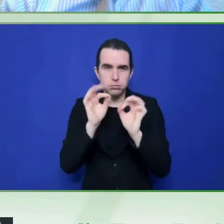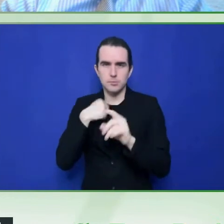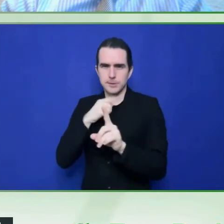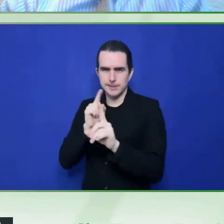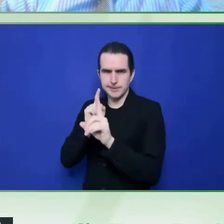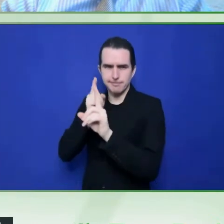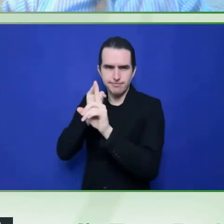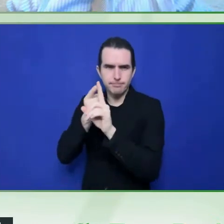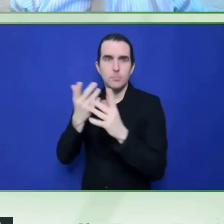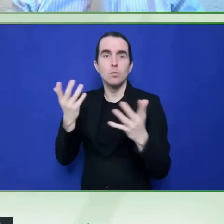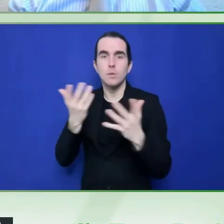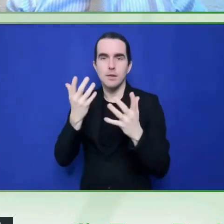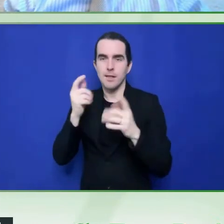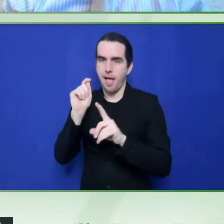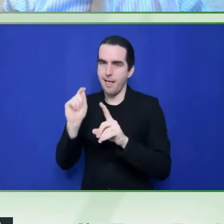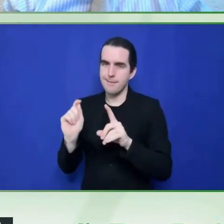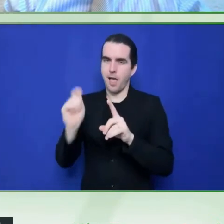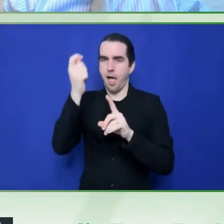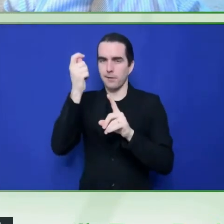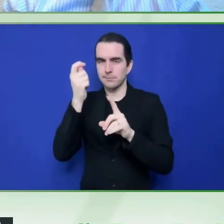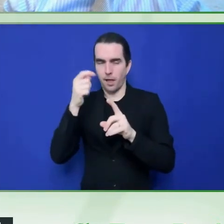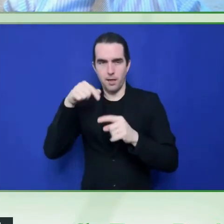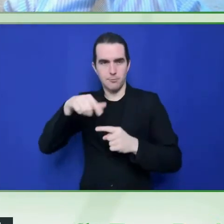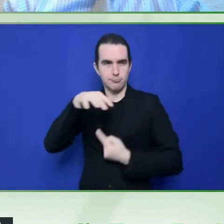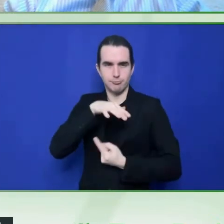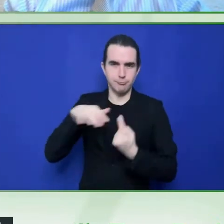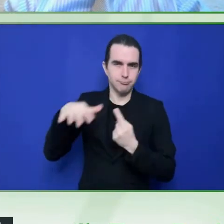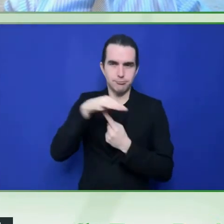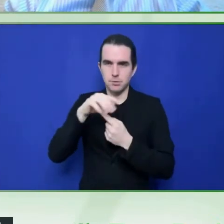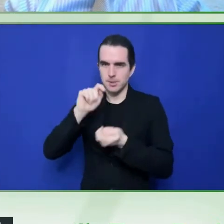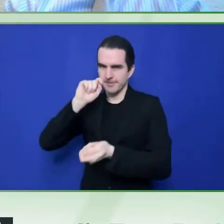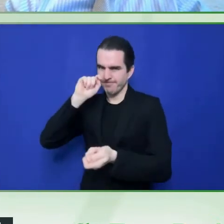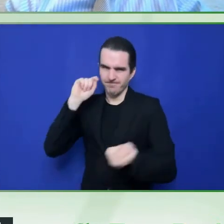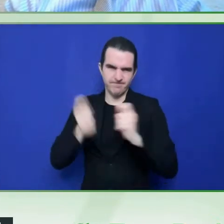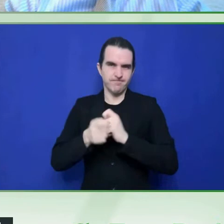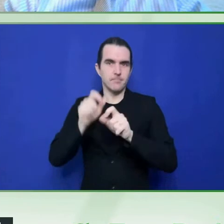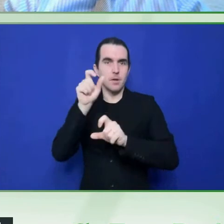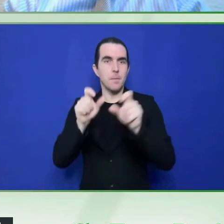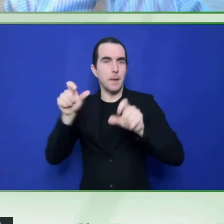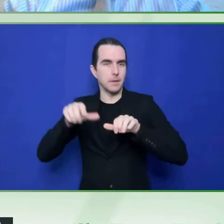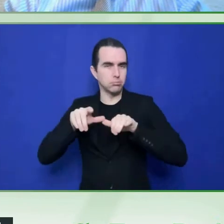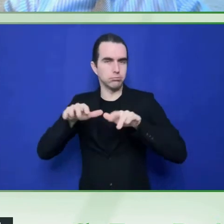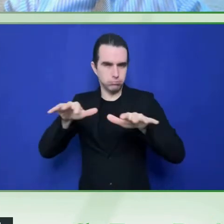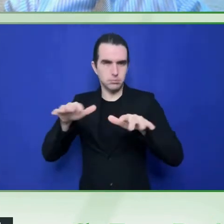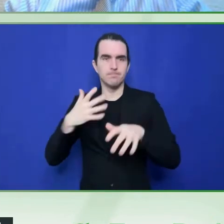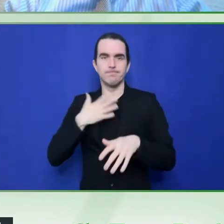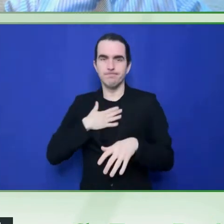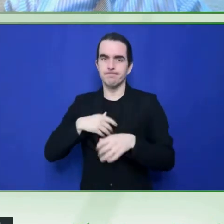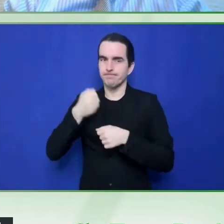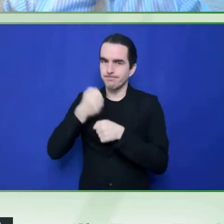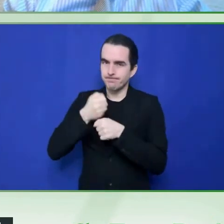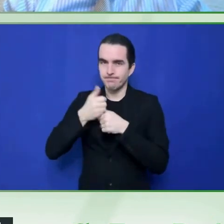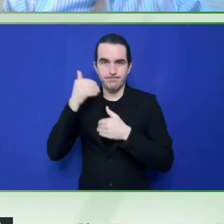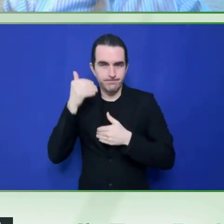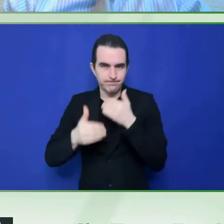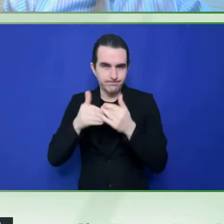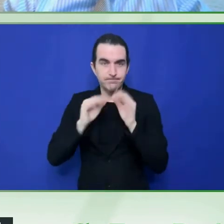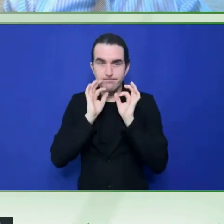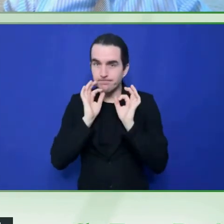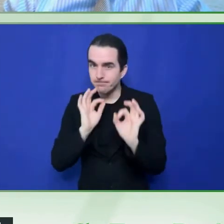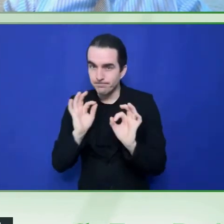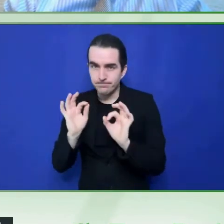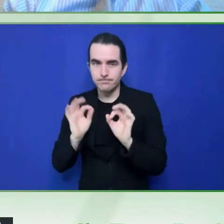So, from a roadmap perspective, what are some of the specific things that we did during COVID?